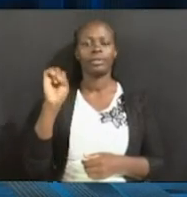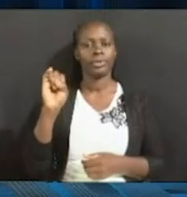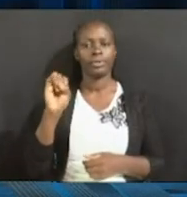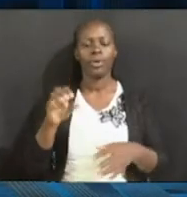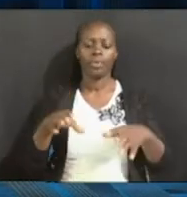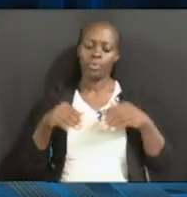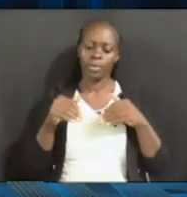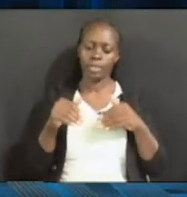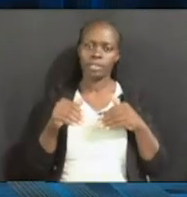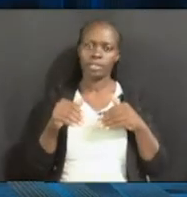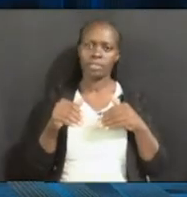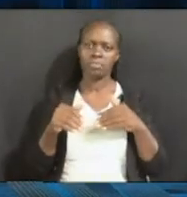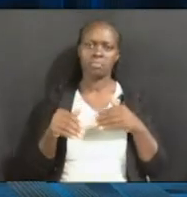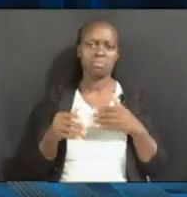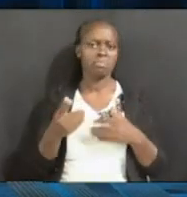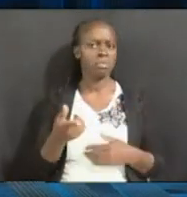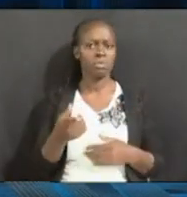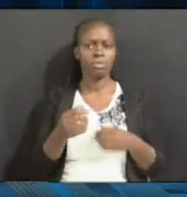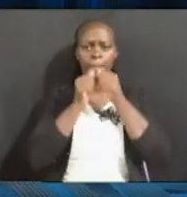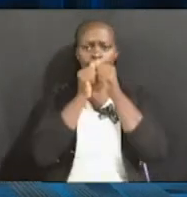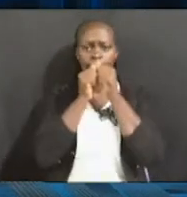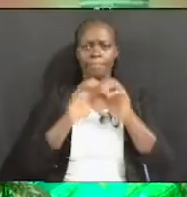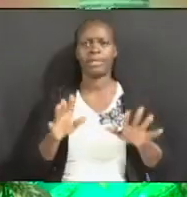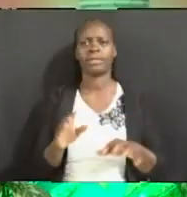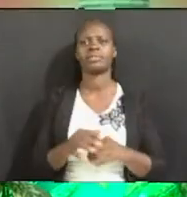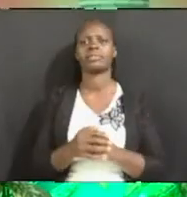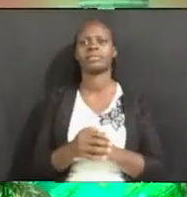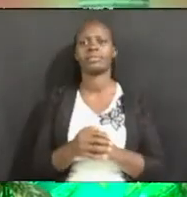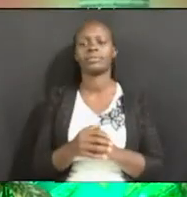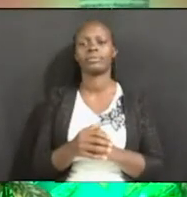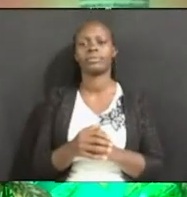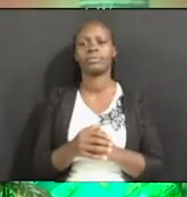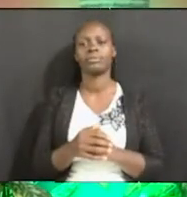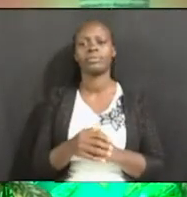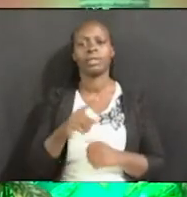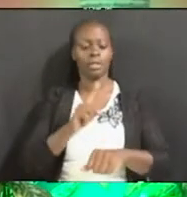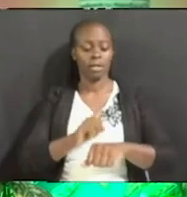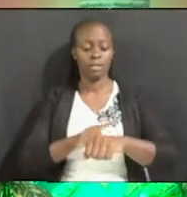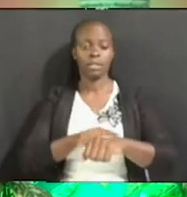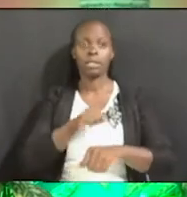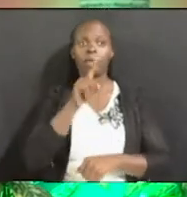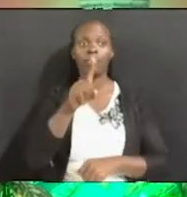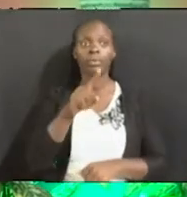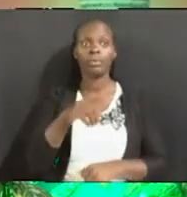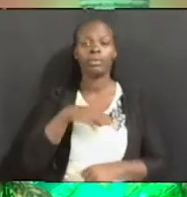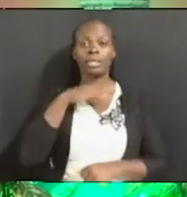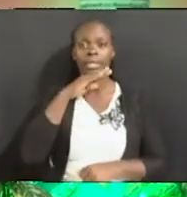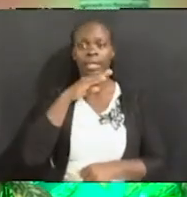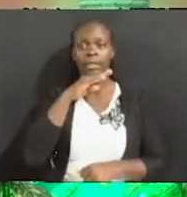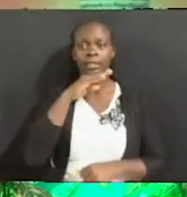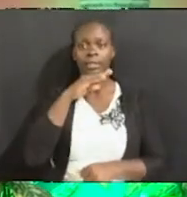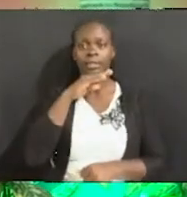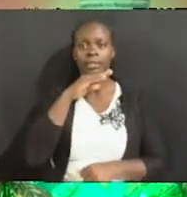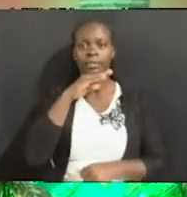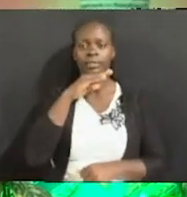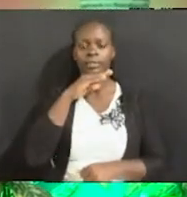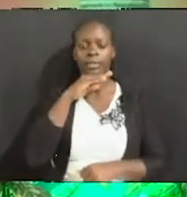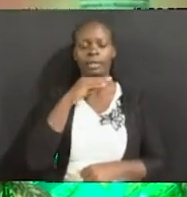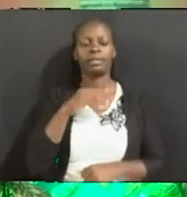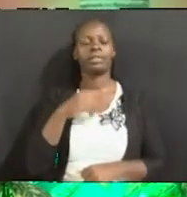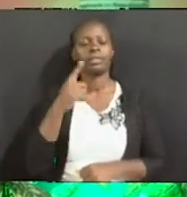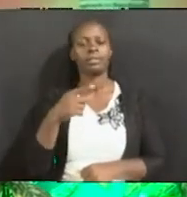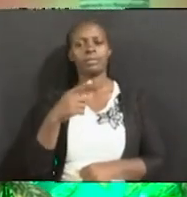to be a blessing to them. So when you die, they can say, "Here lies a man who has